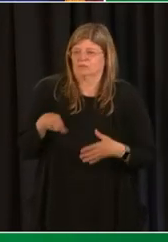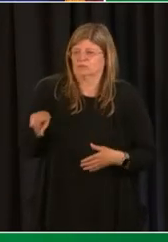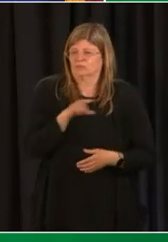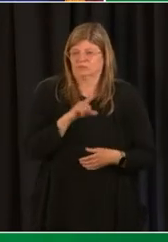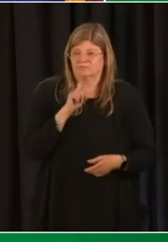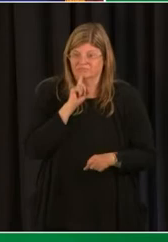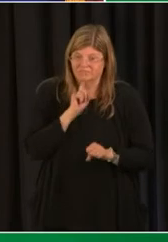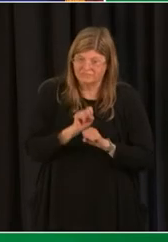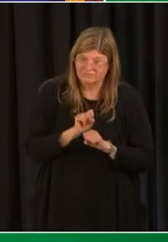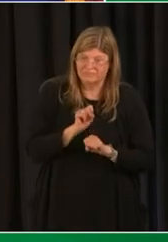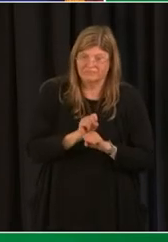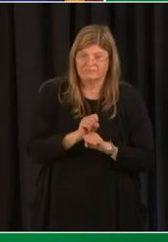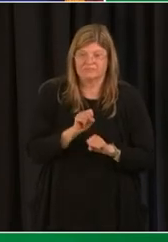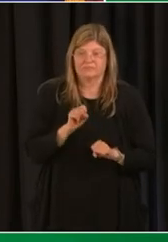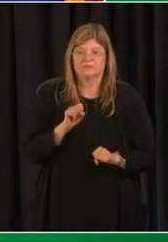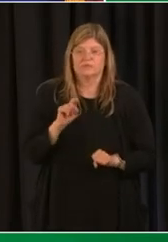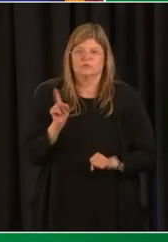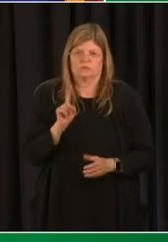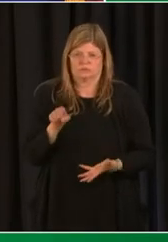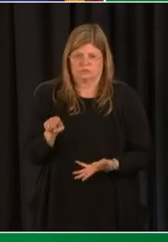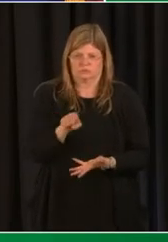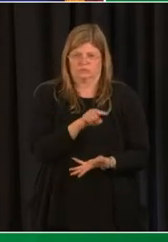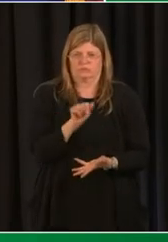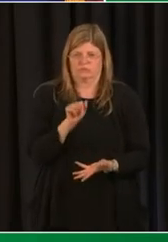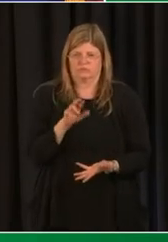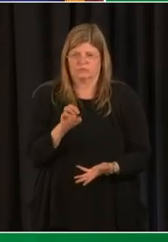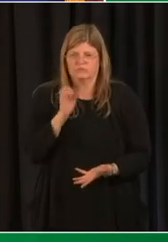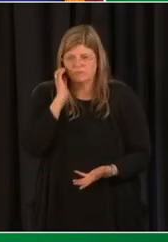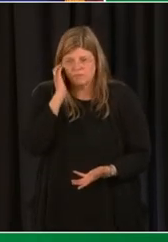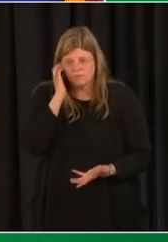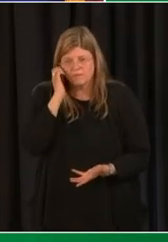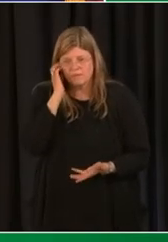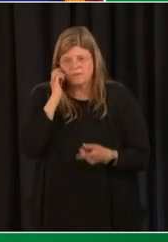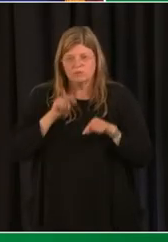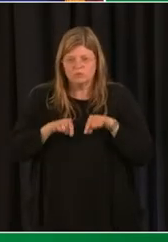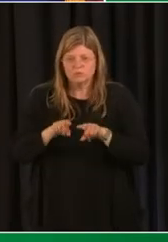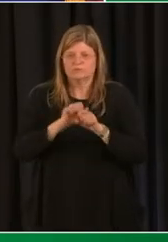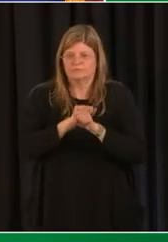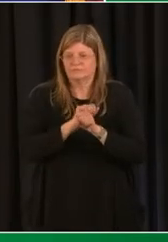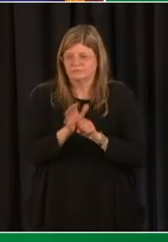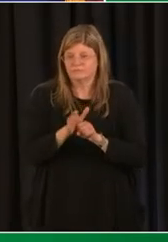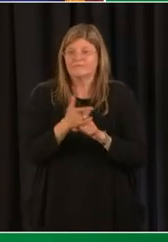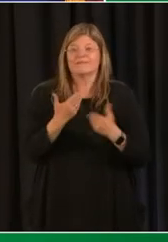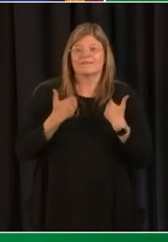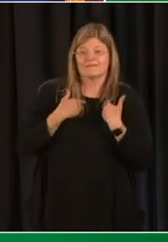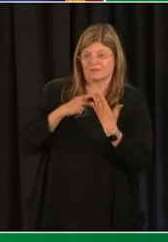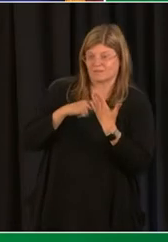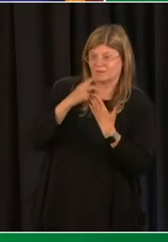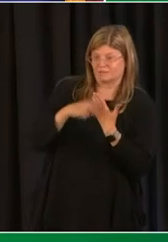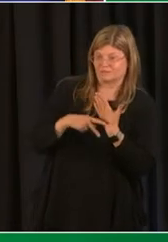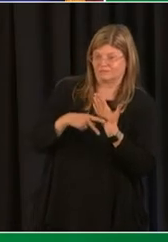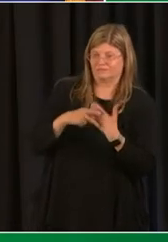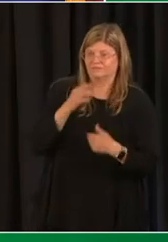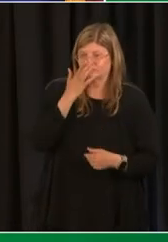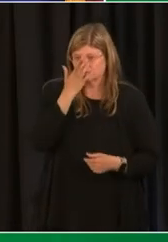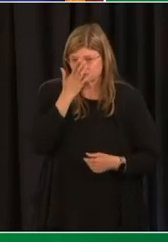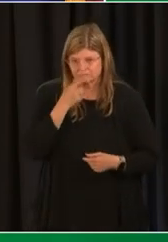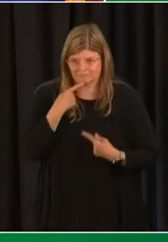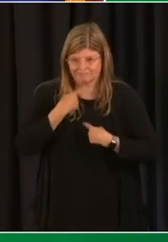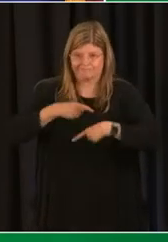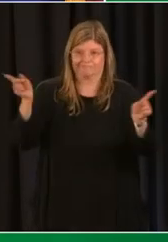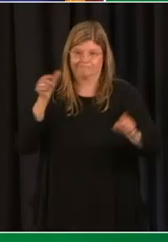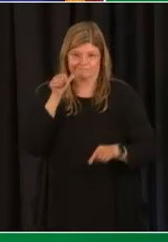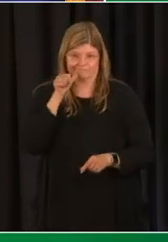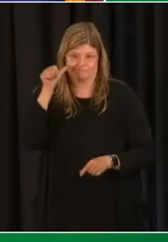to really think about where we are in the pandemic. And we've also got this program, I know it was just launched yesterday,